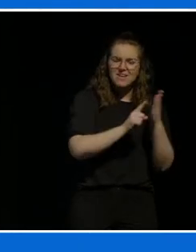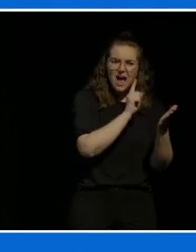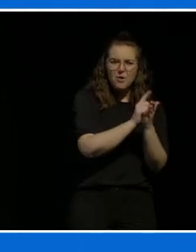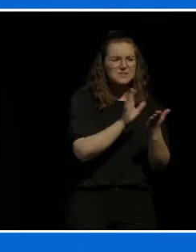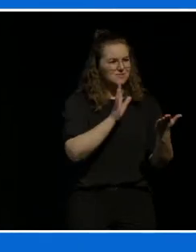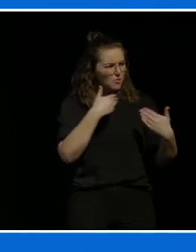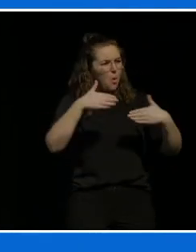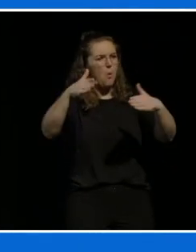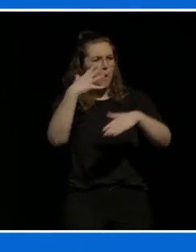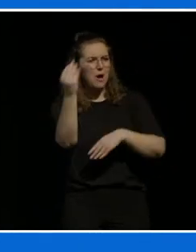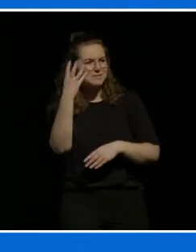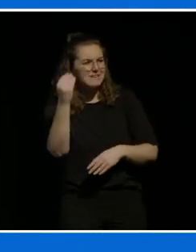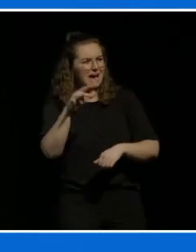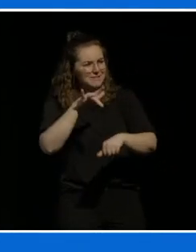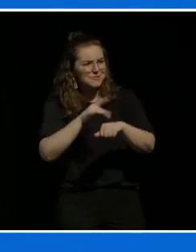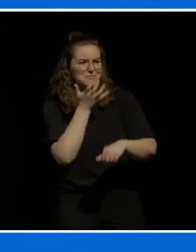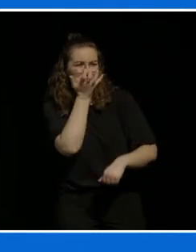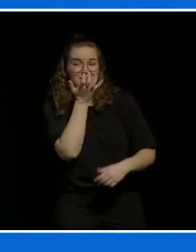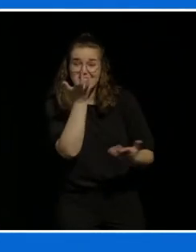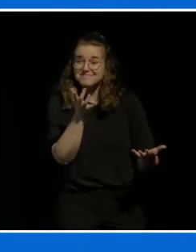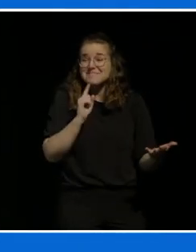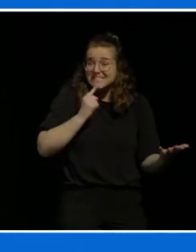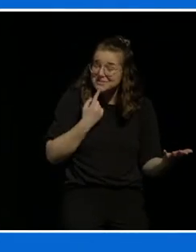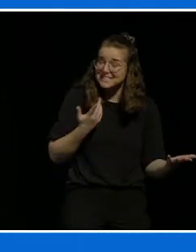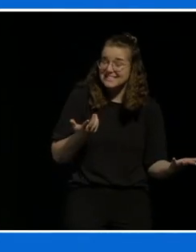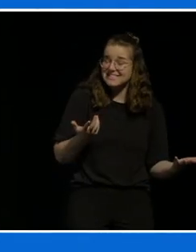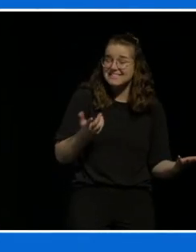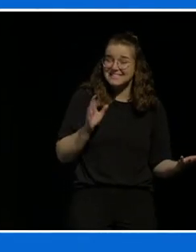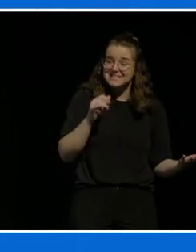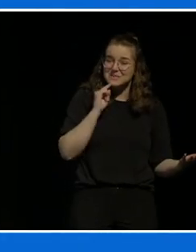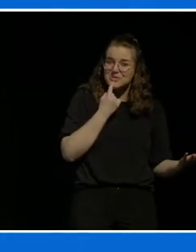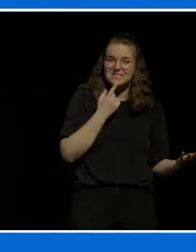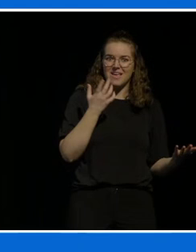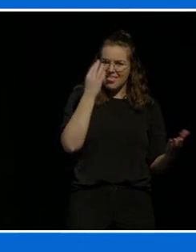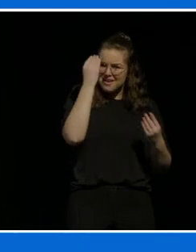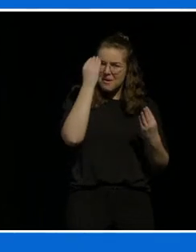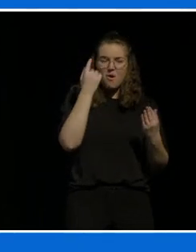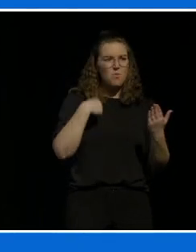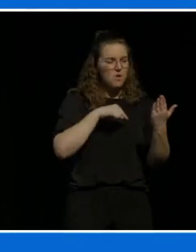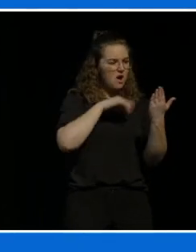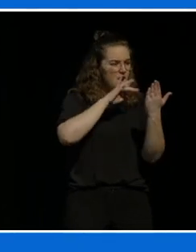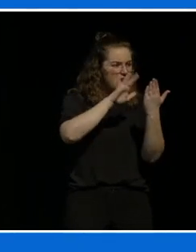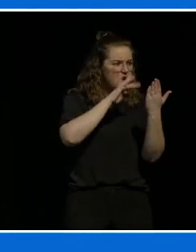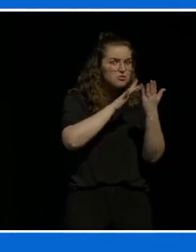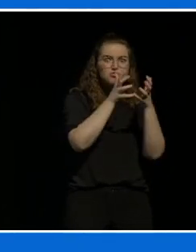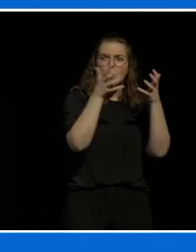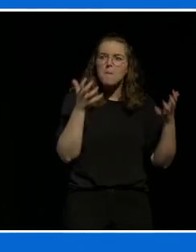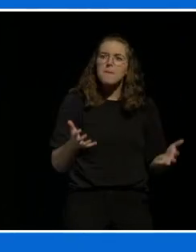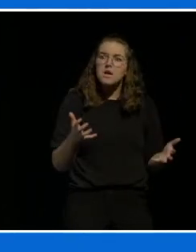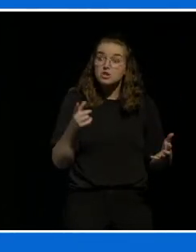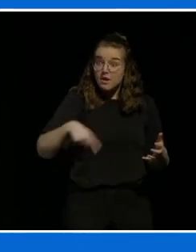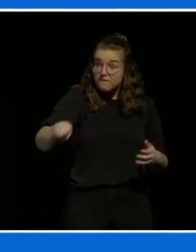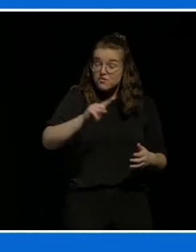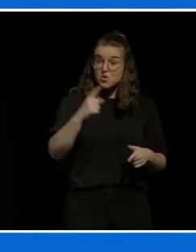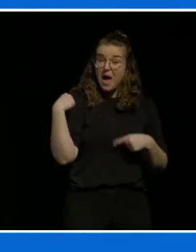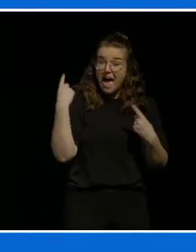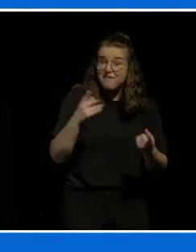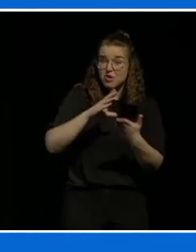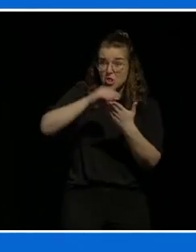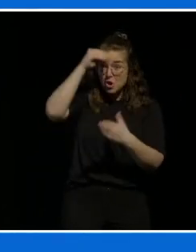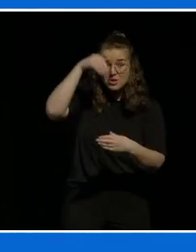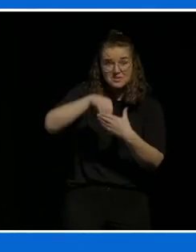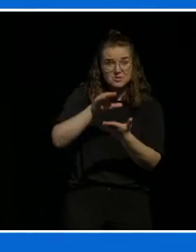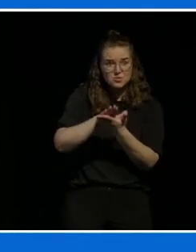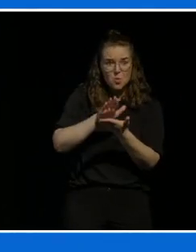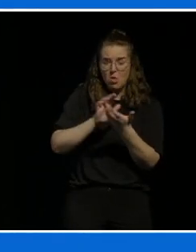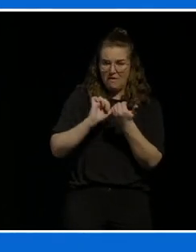grass. But it's serious. And, like, think about it. We are on our phones so much, but have you ever learned in school